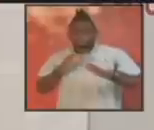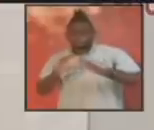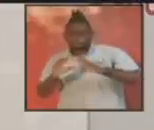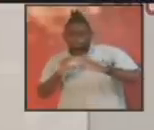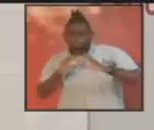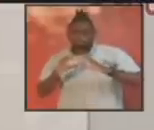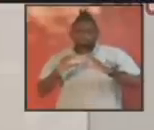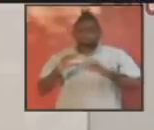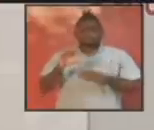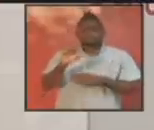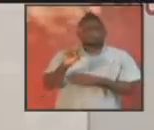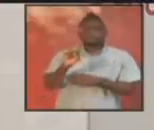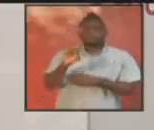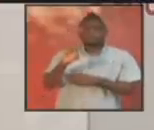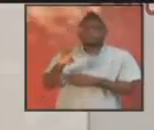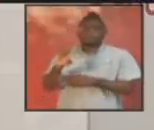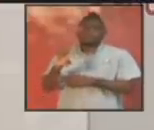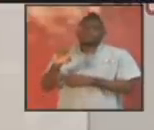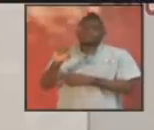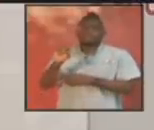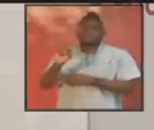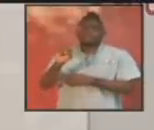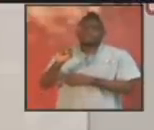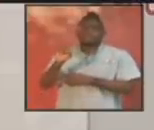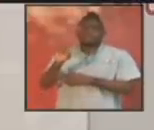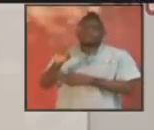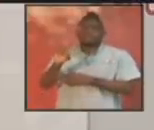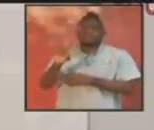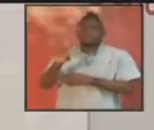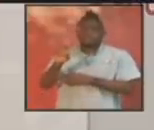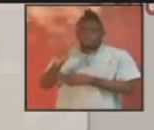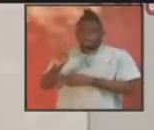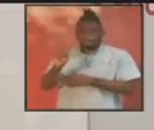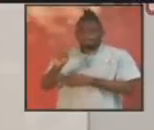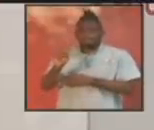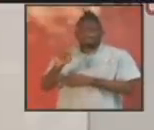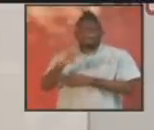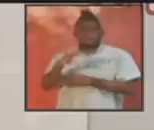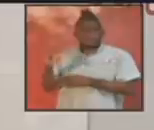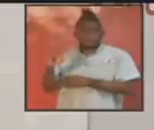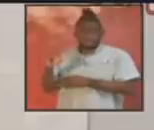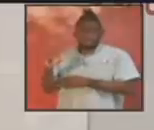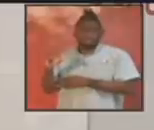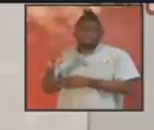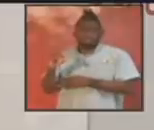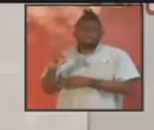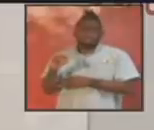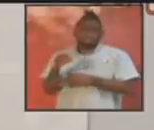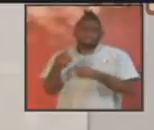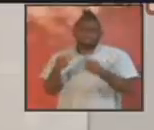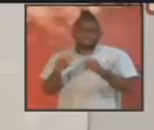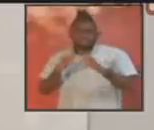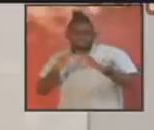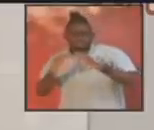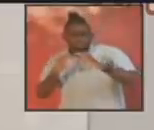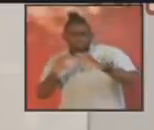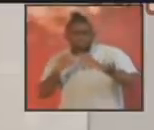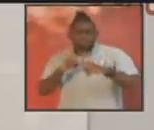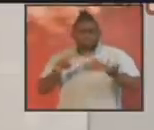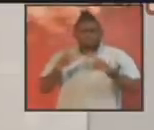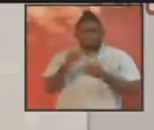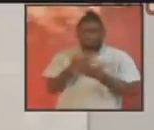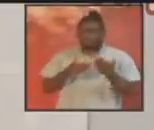the manufacturer of this Covishield vaccine in India. The Indian